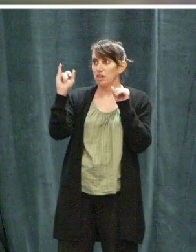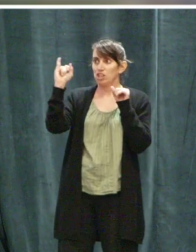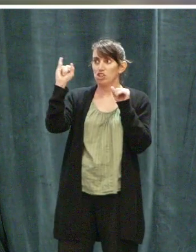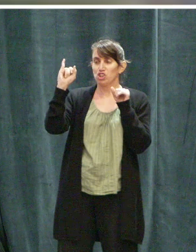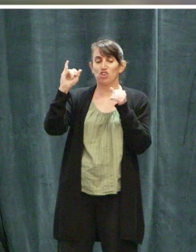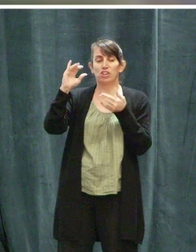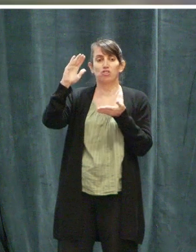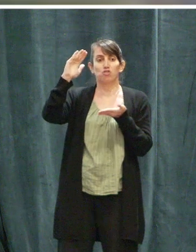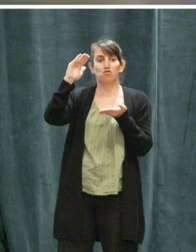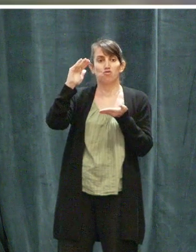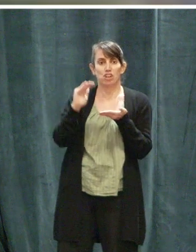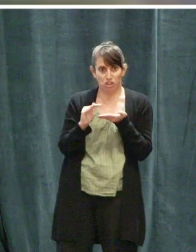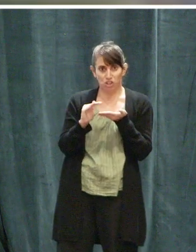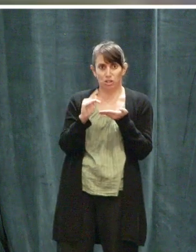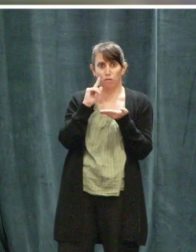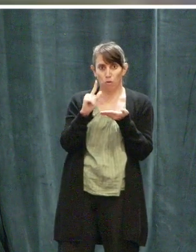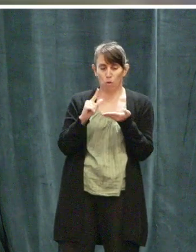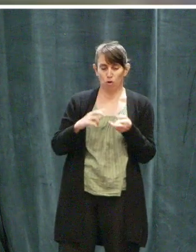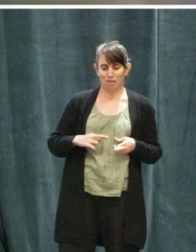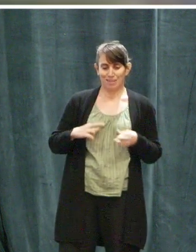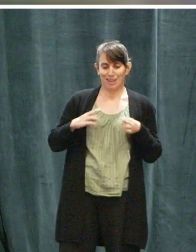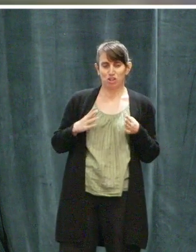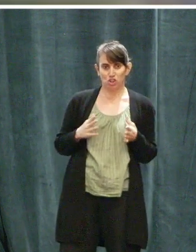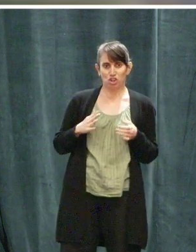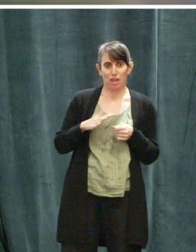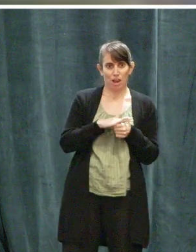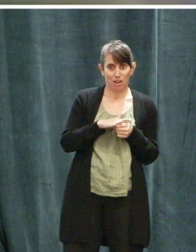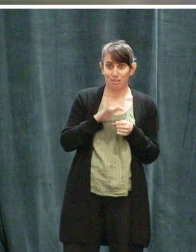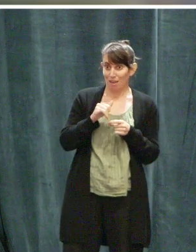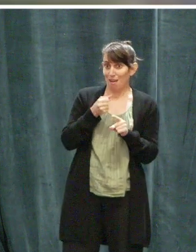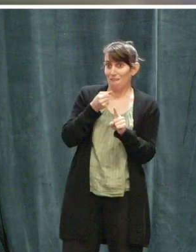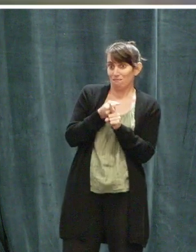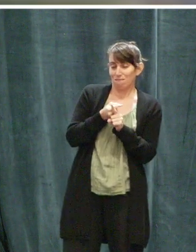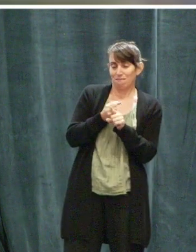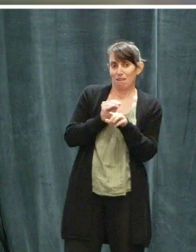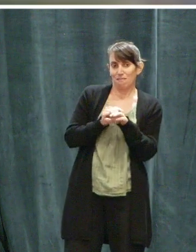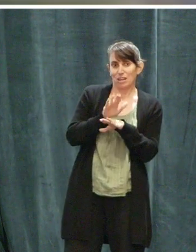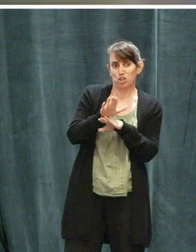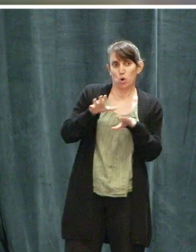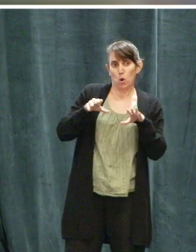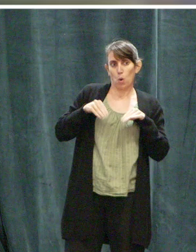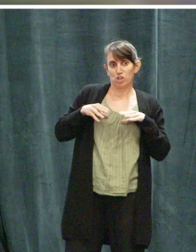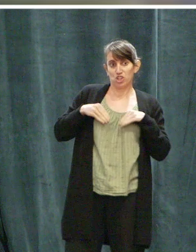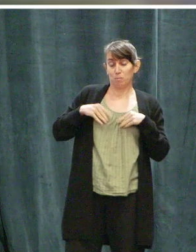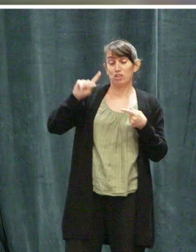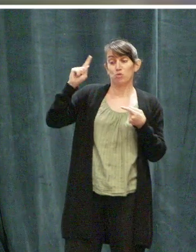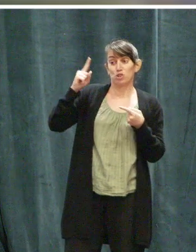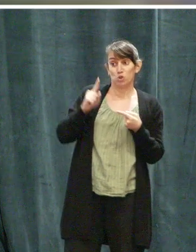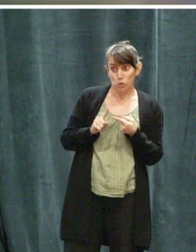all the residential property within the authority's ownership are reduced significantly, which has